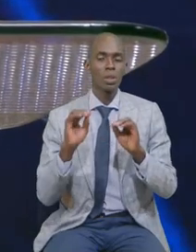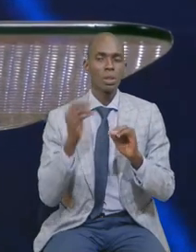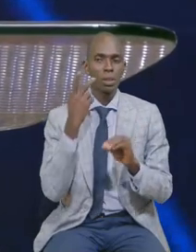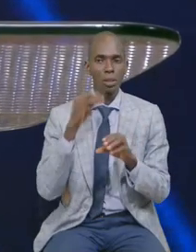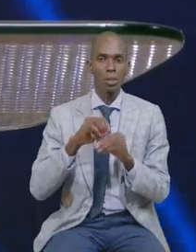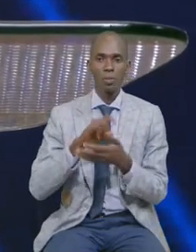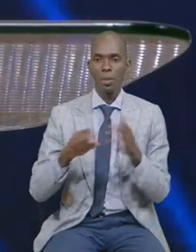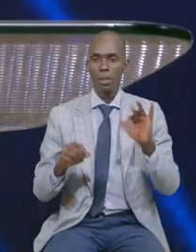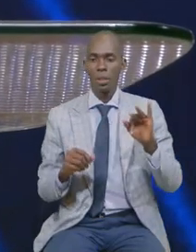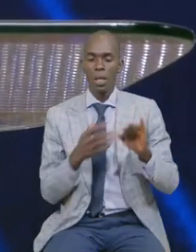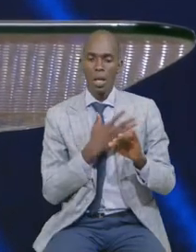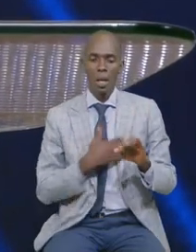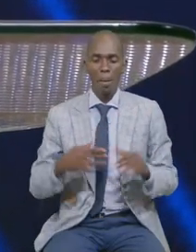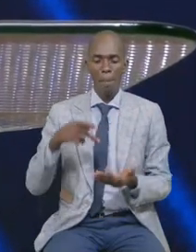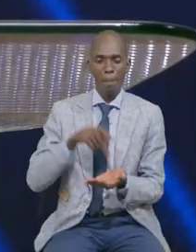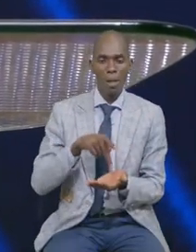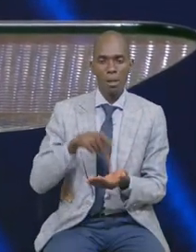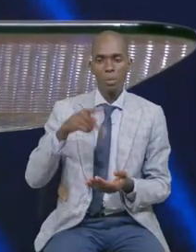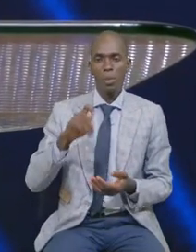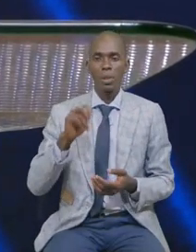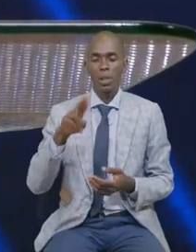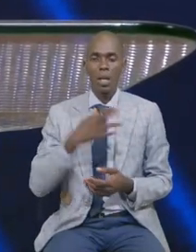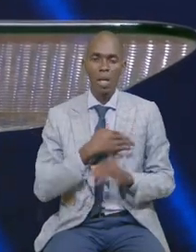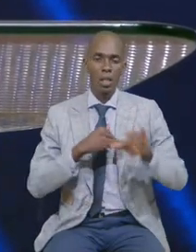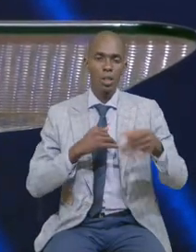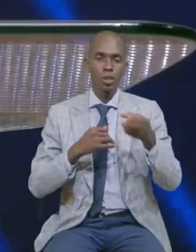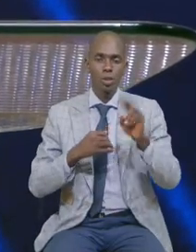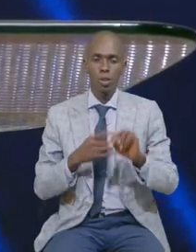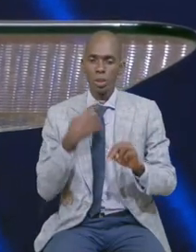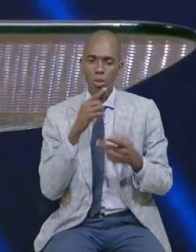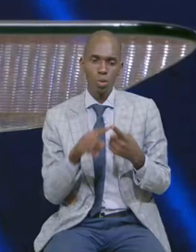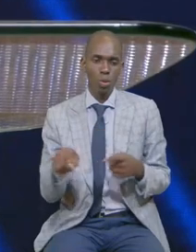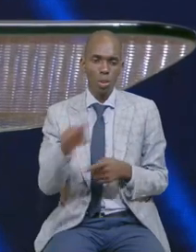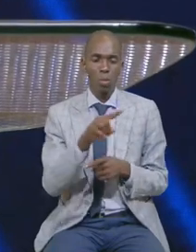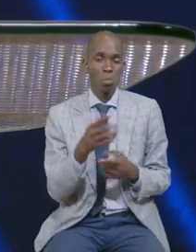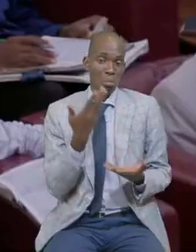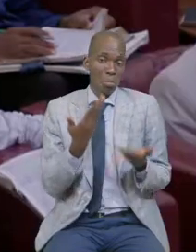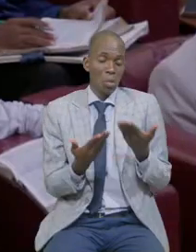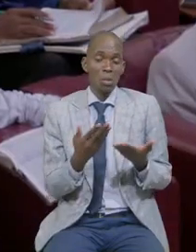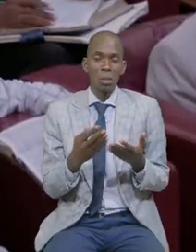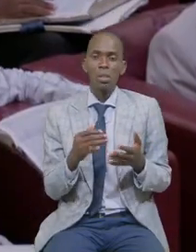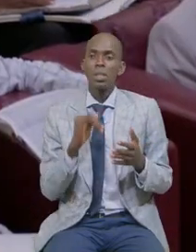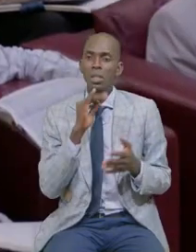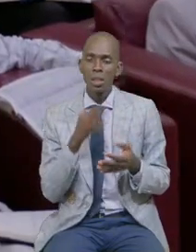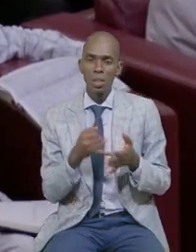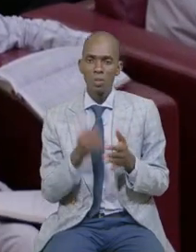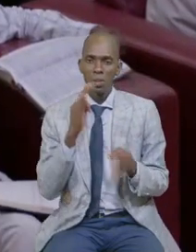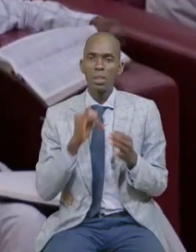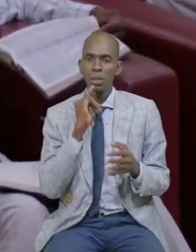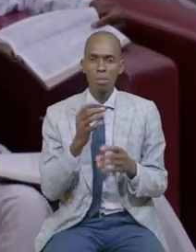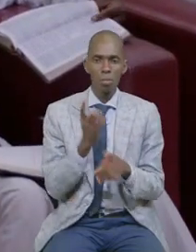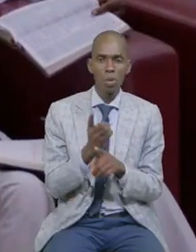in verse 19, Peter and John answered and said unto them, whether it be right in the sight of God to hearken unto